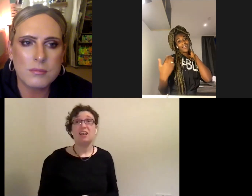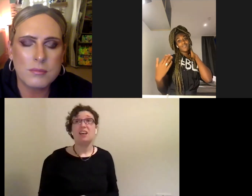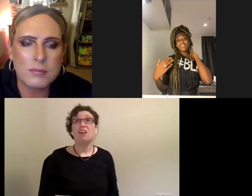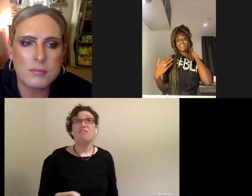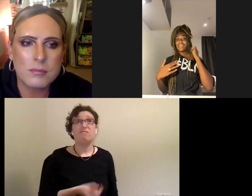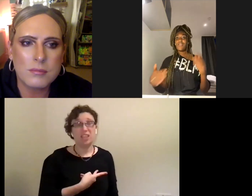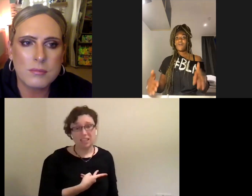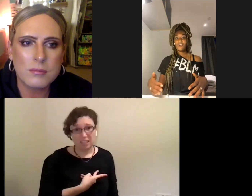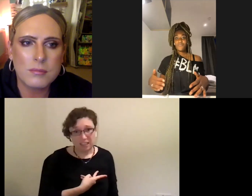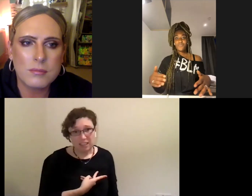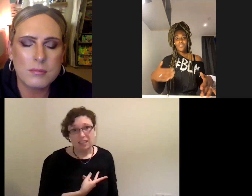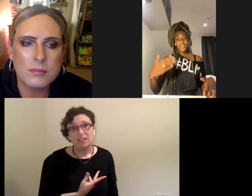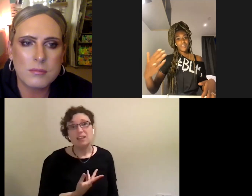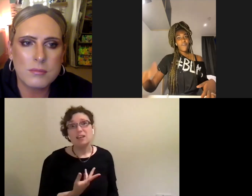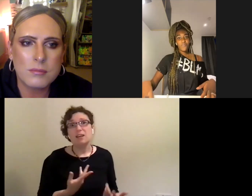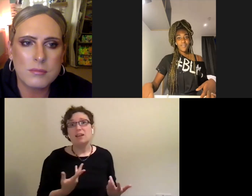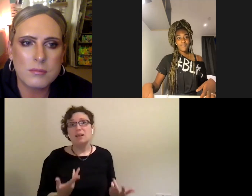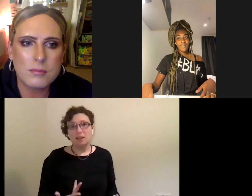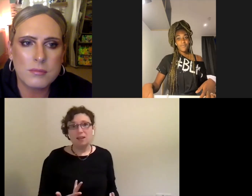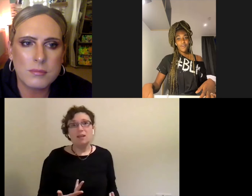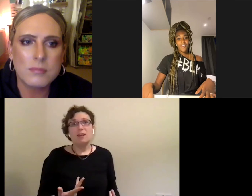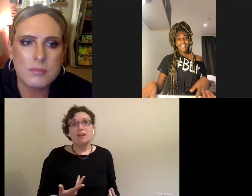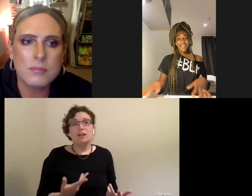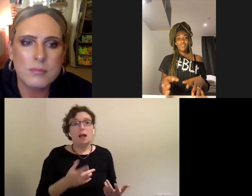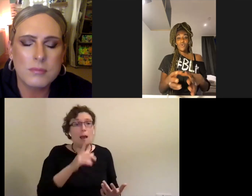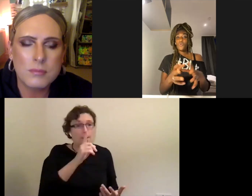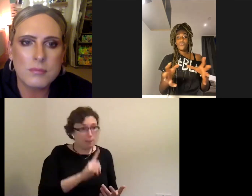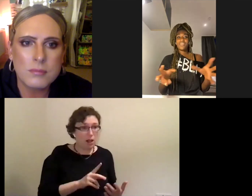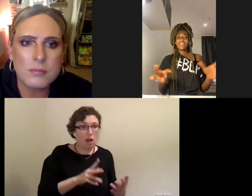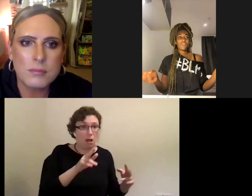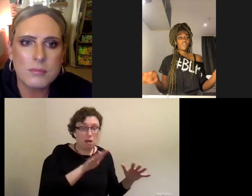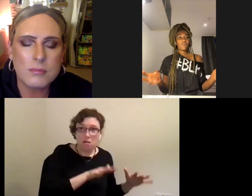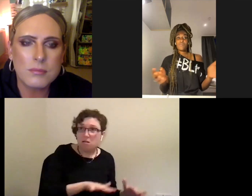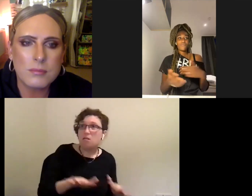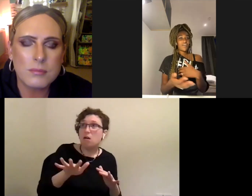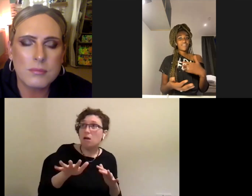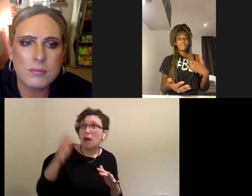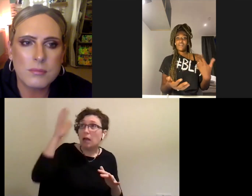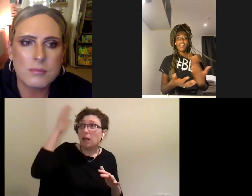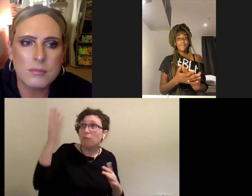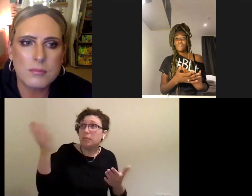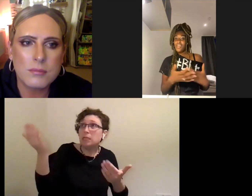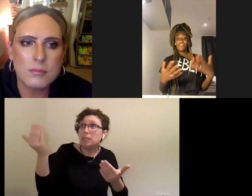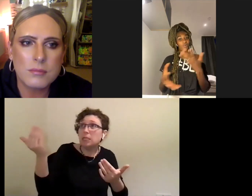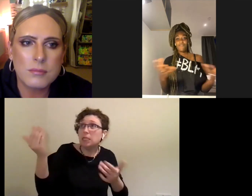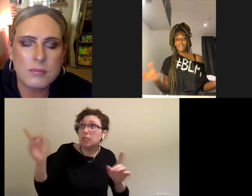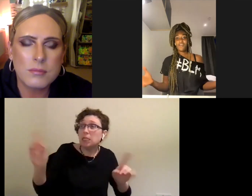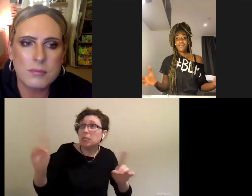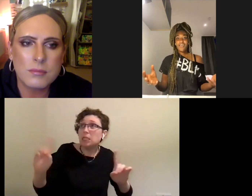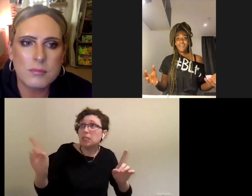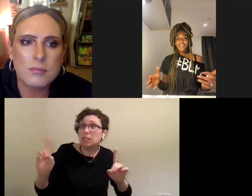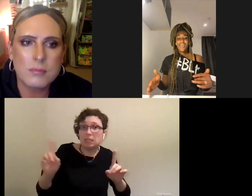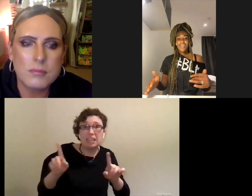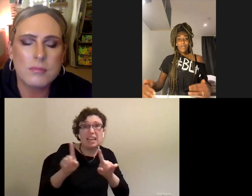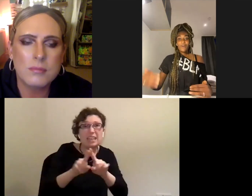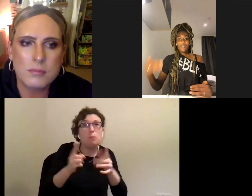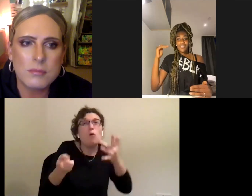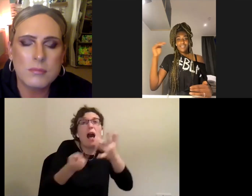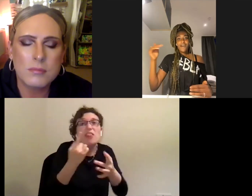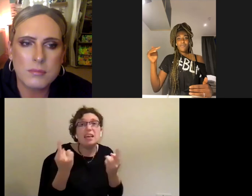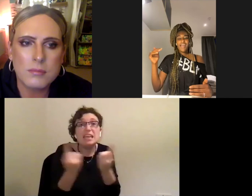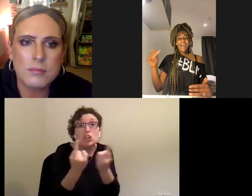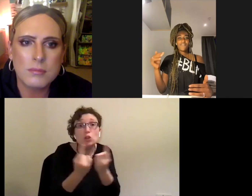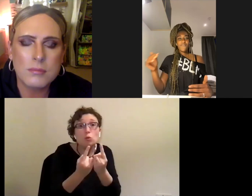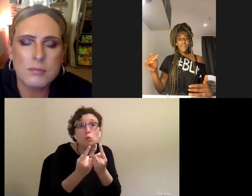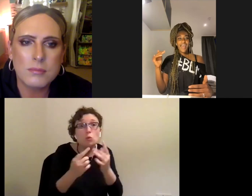Black Lives Matter, they look to the government. People that are against all these different groups, people fighting for climate change, whatever, they look to